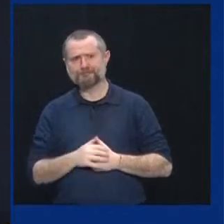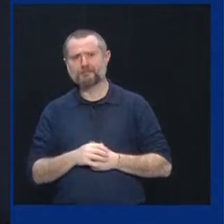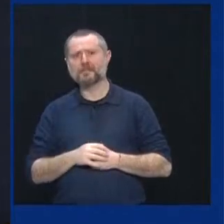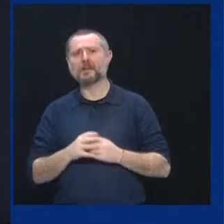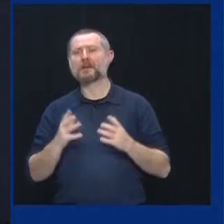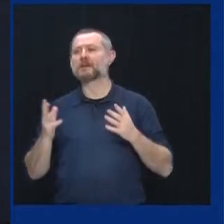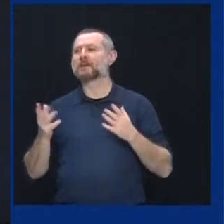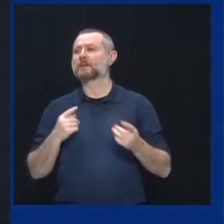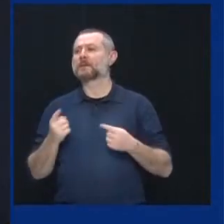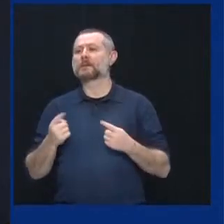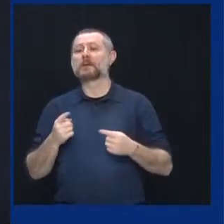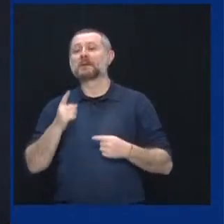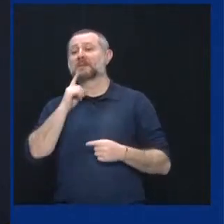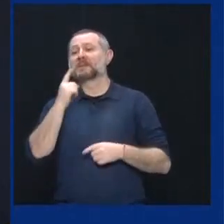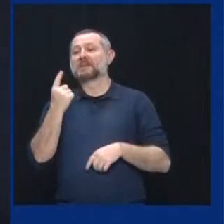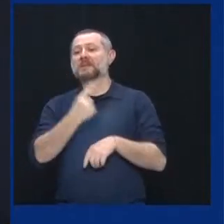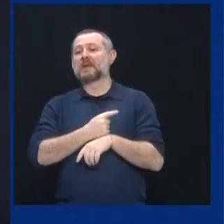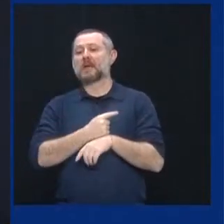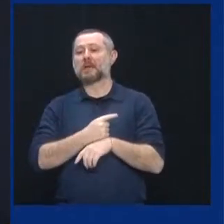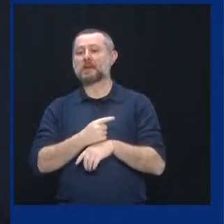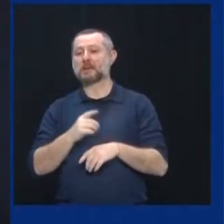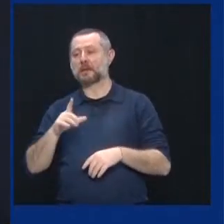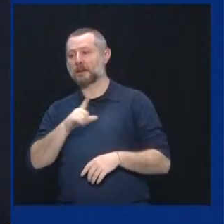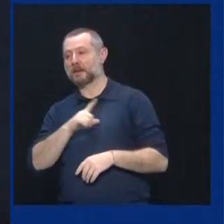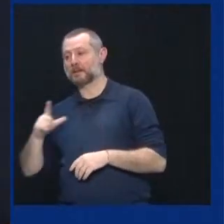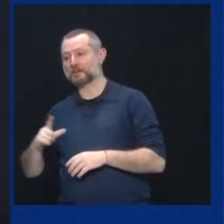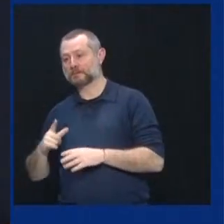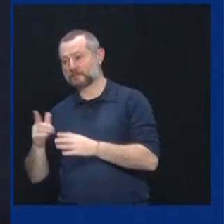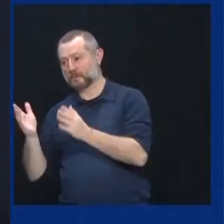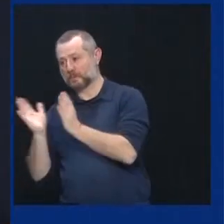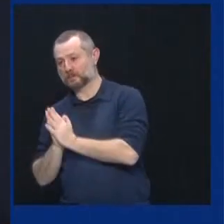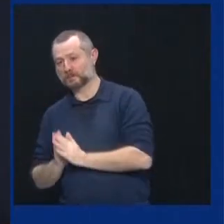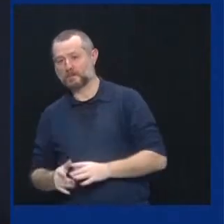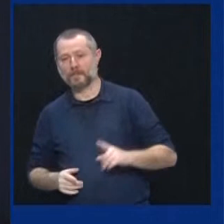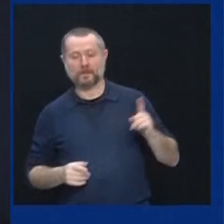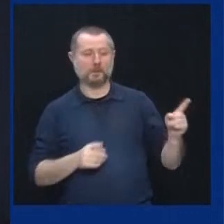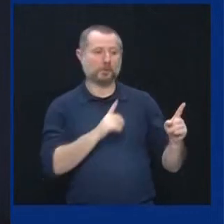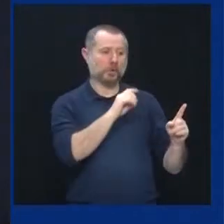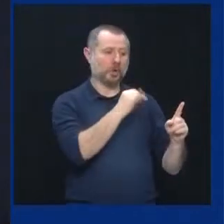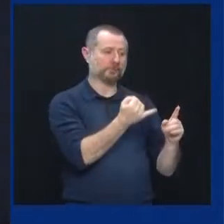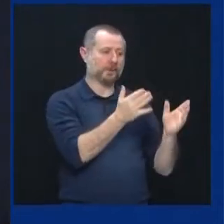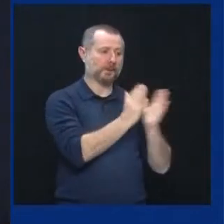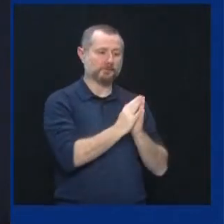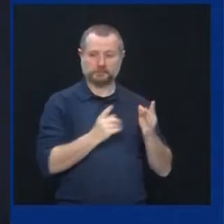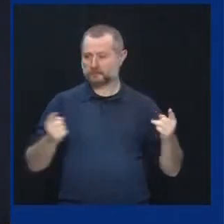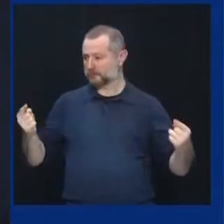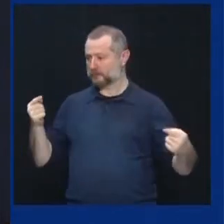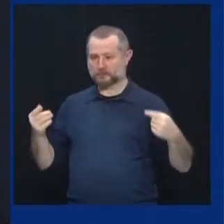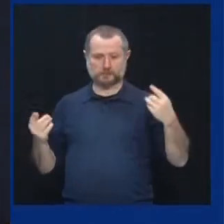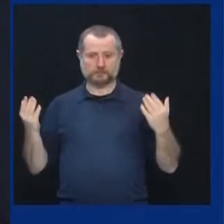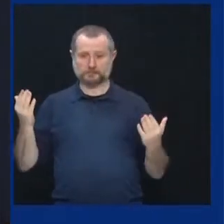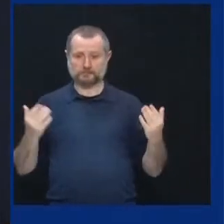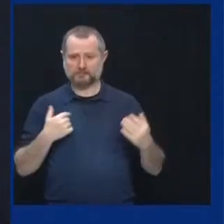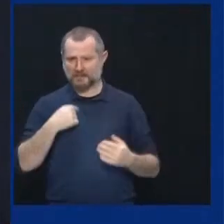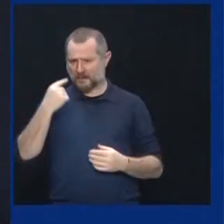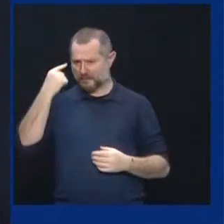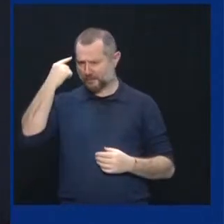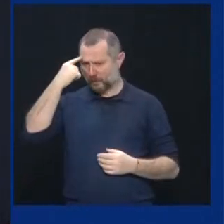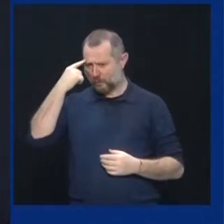the dates of the state request and the DOJ request, I don't know. I thought they were